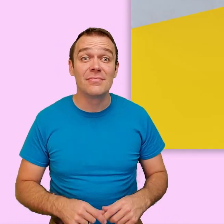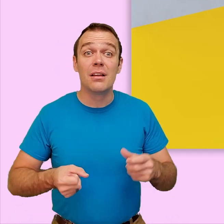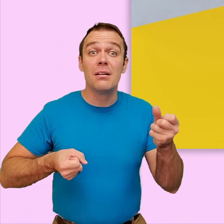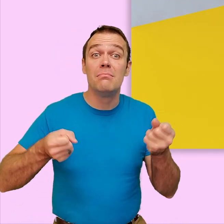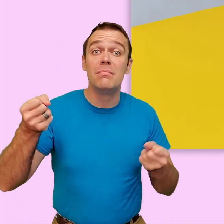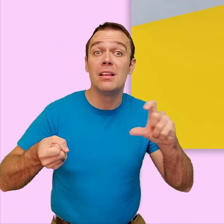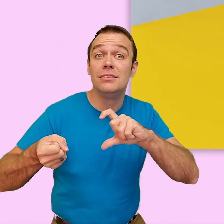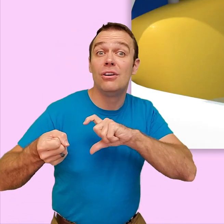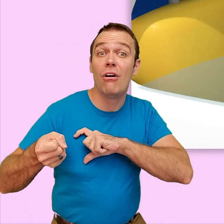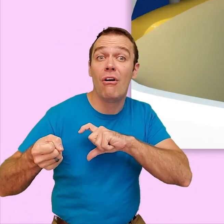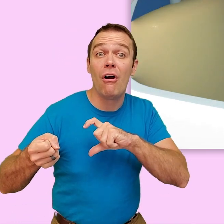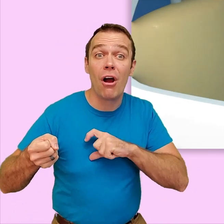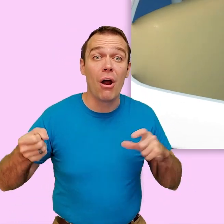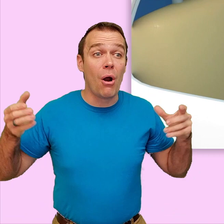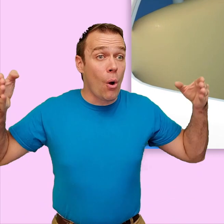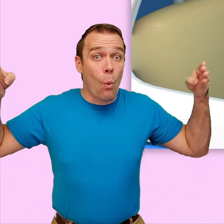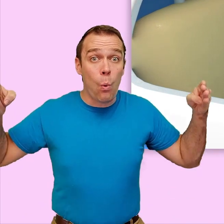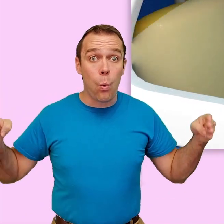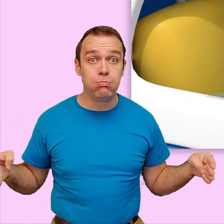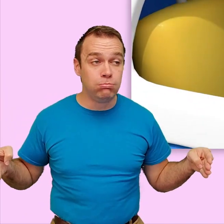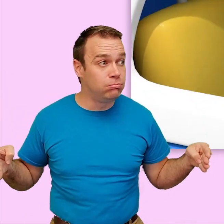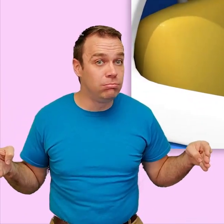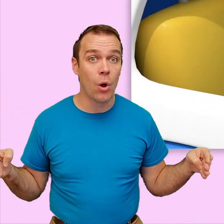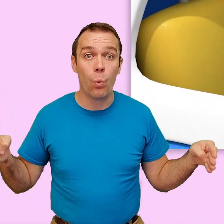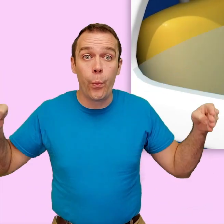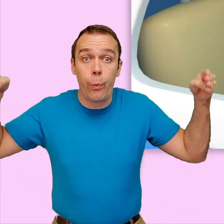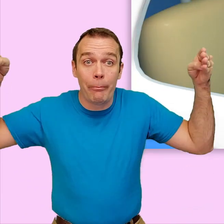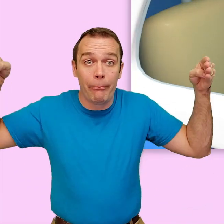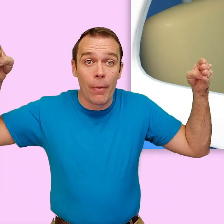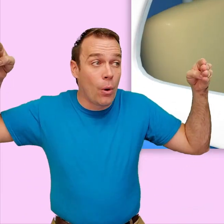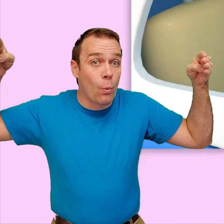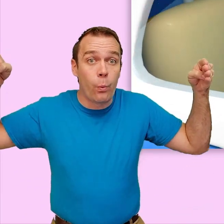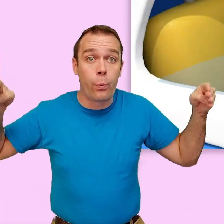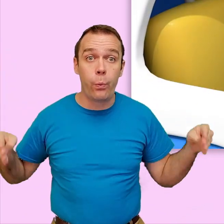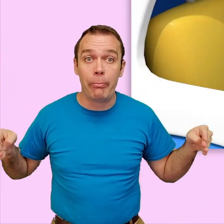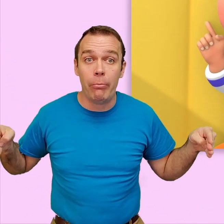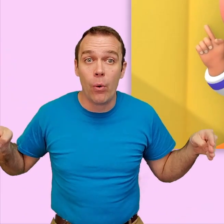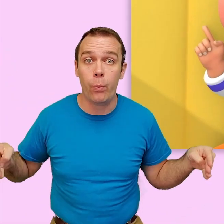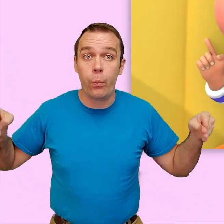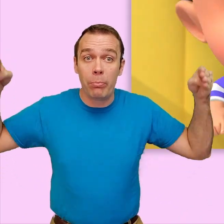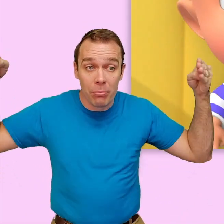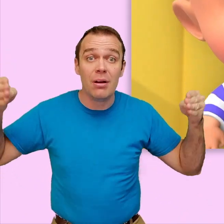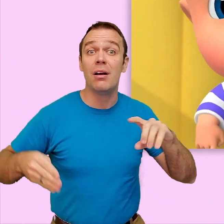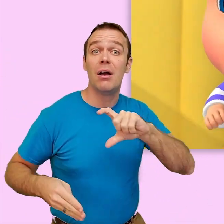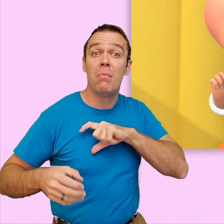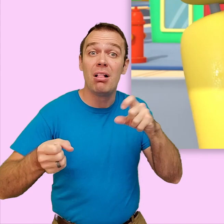The windows on the police car go up and down, up and down, up